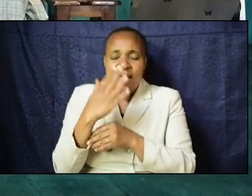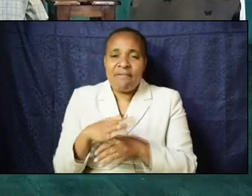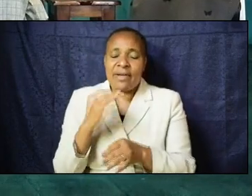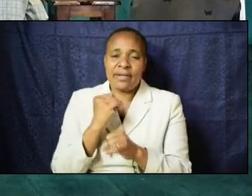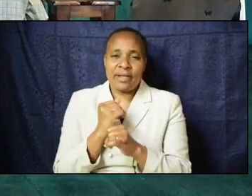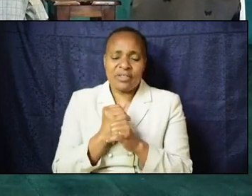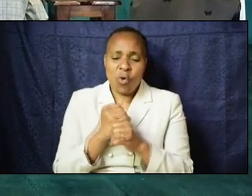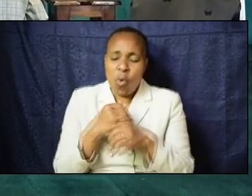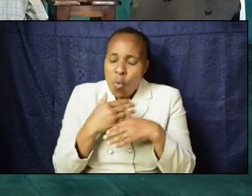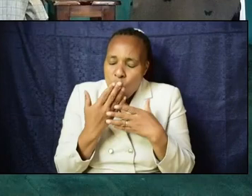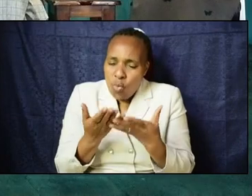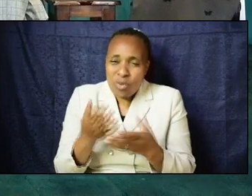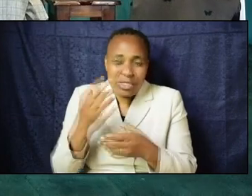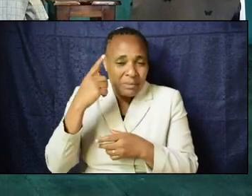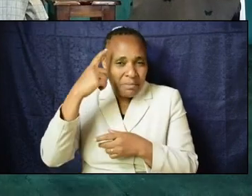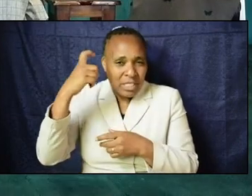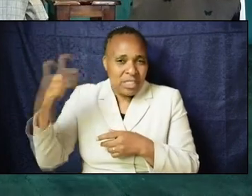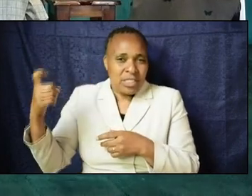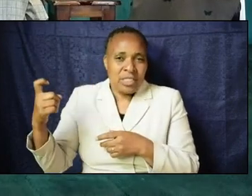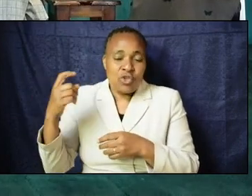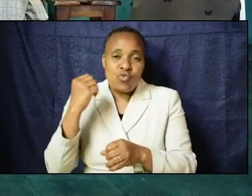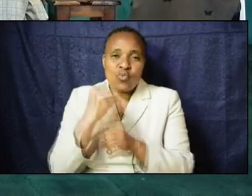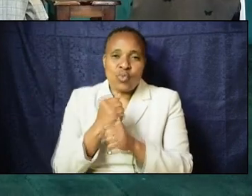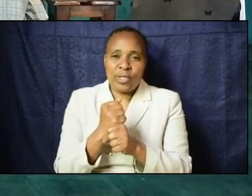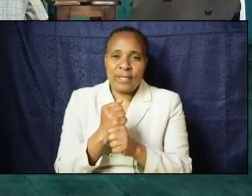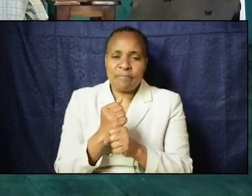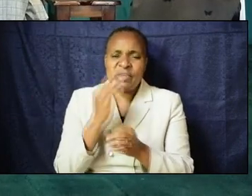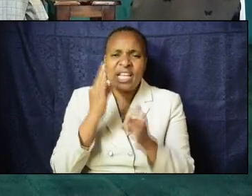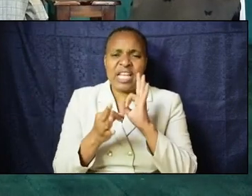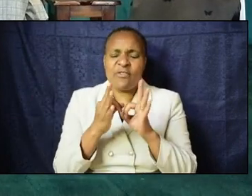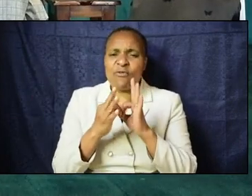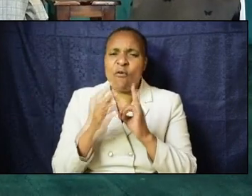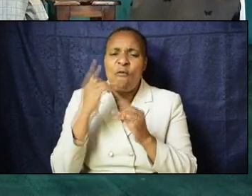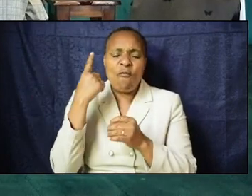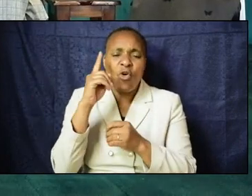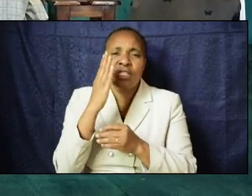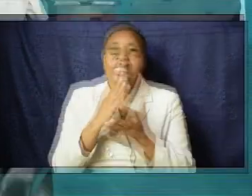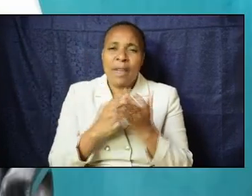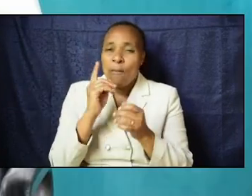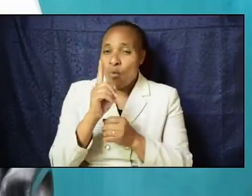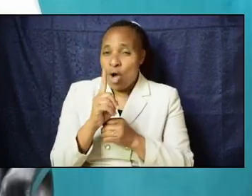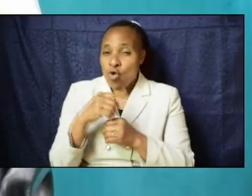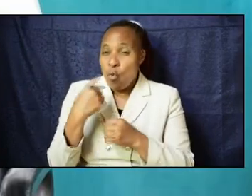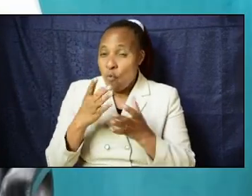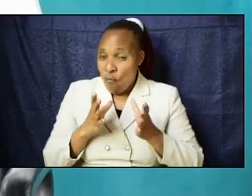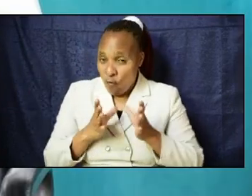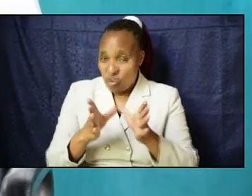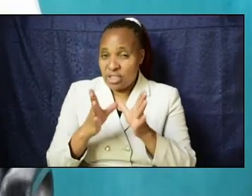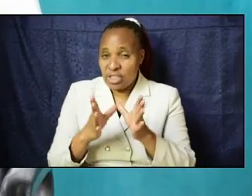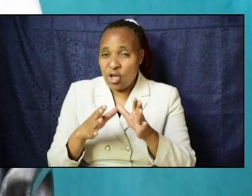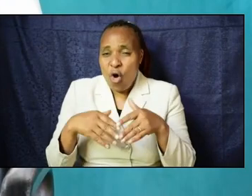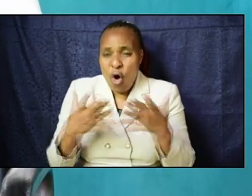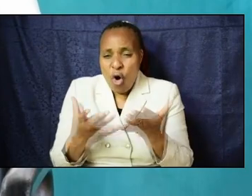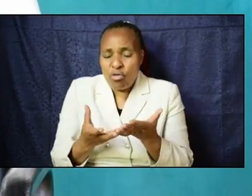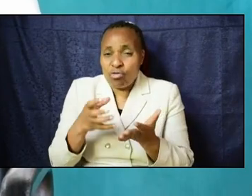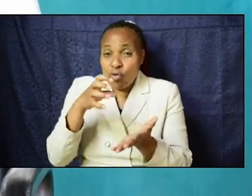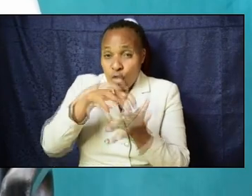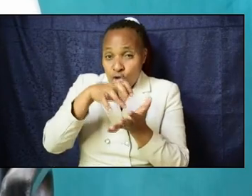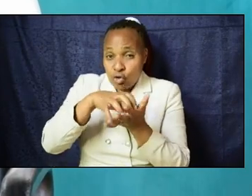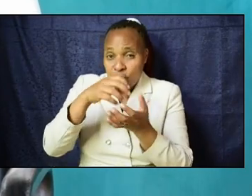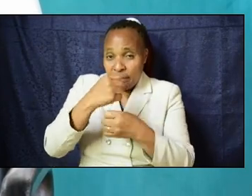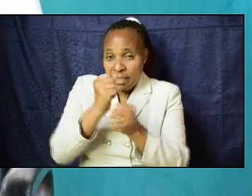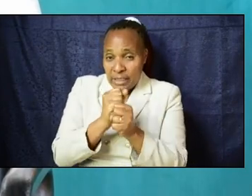even imagine doing if it were not for someone who forced you to do it or circumstances that made